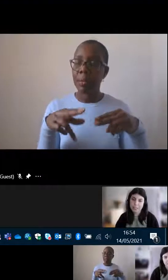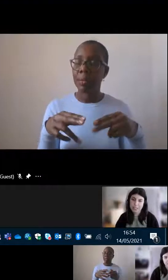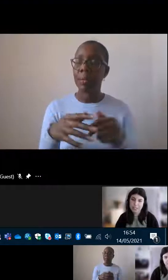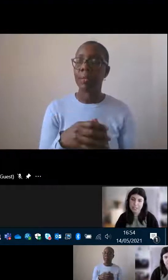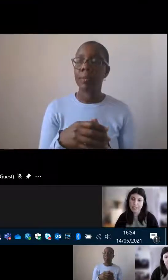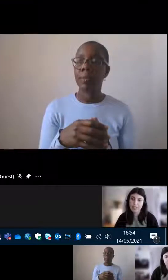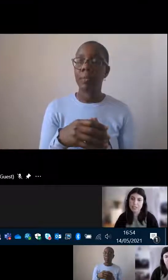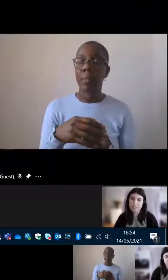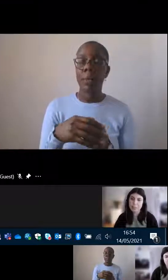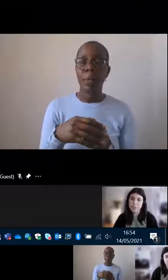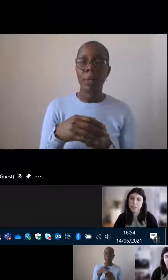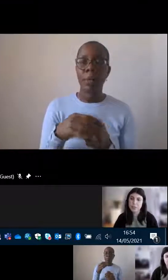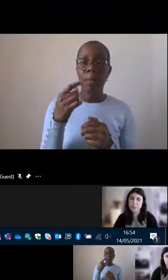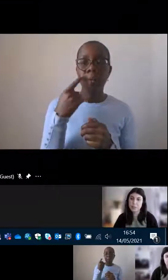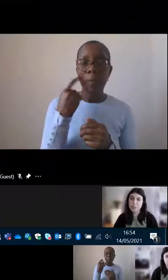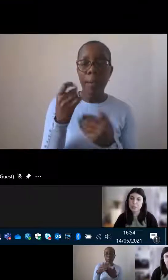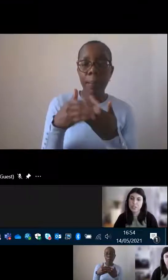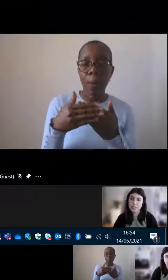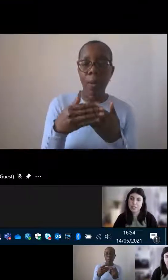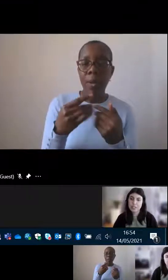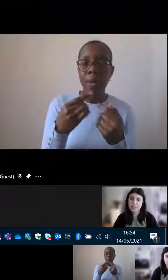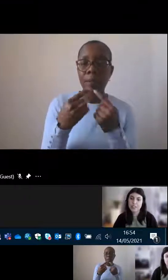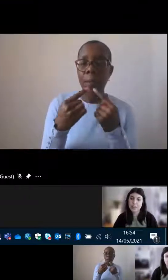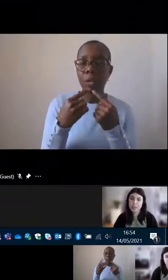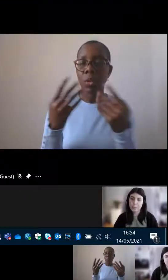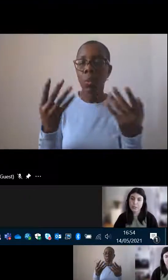on their website,